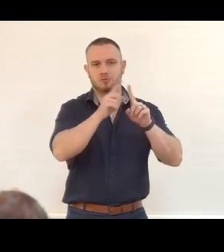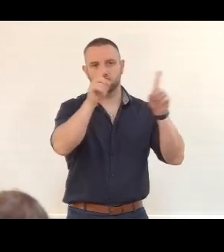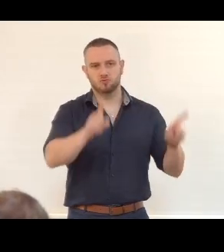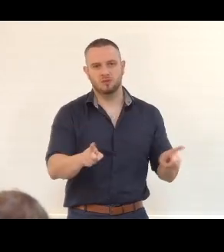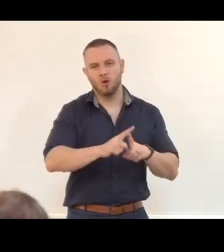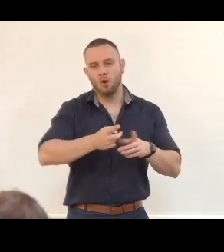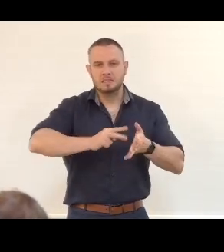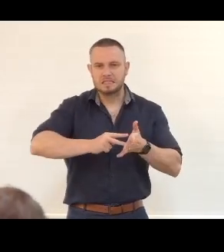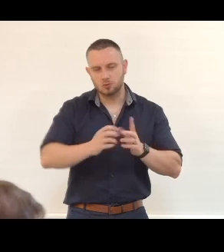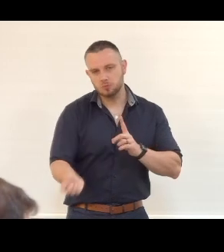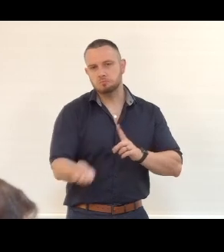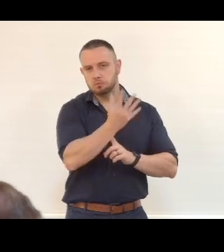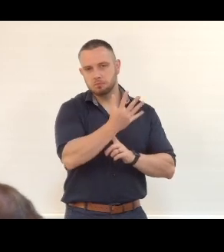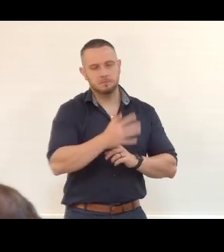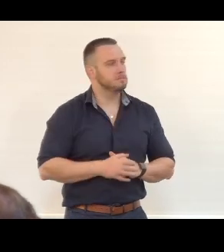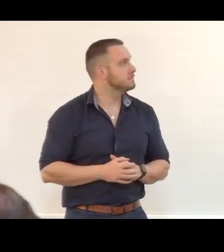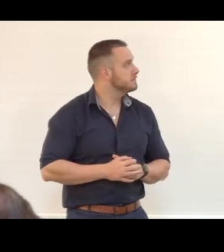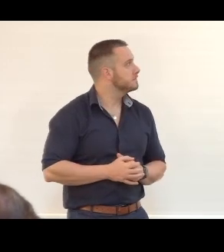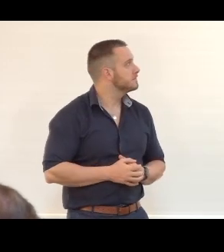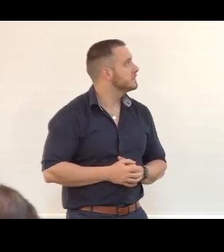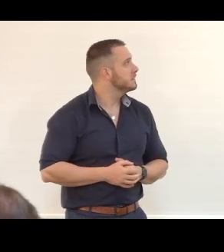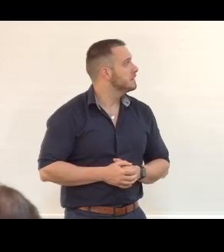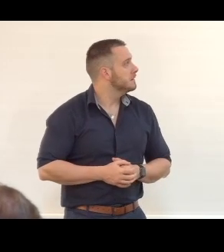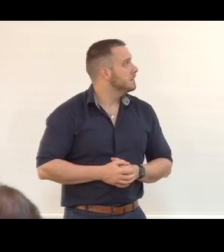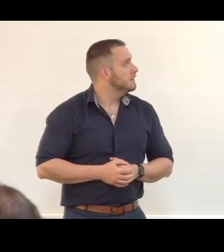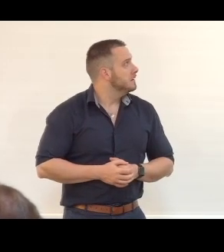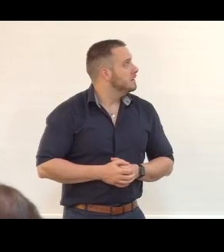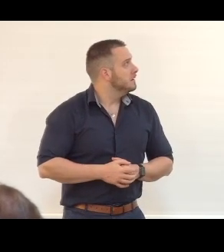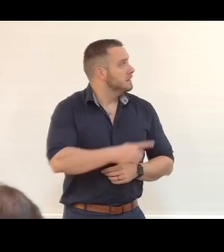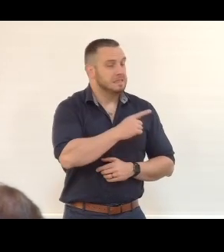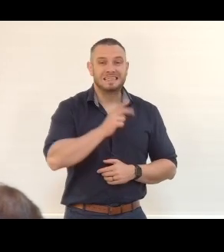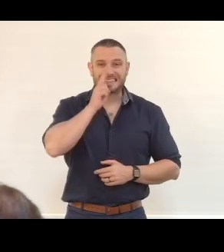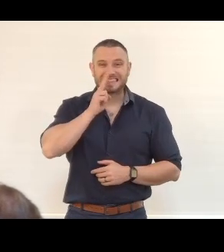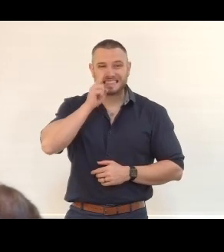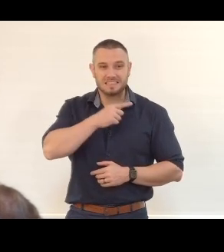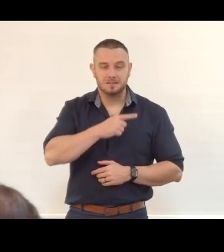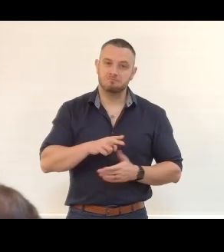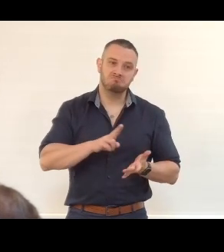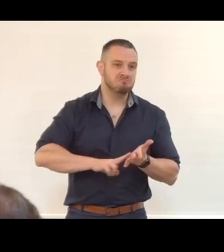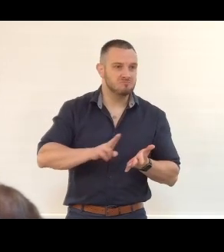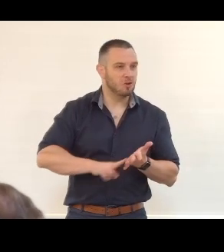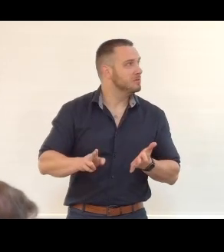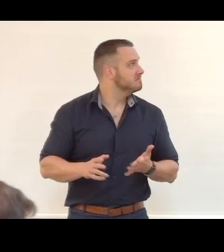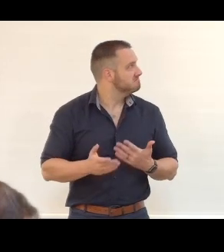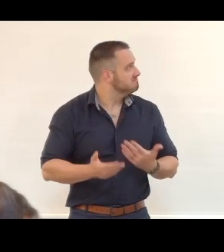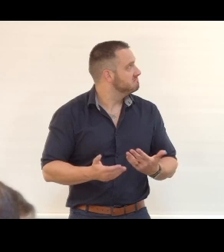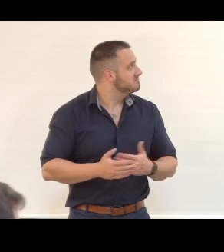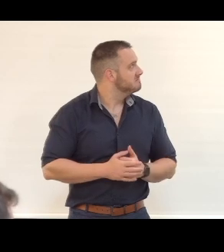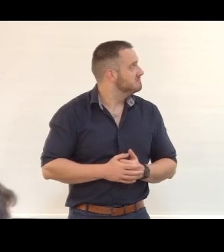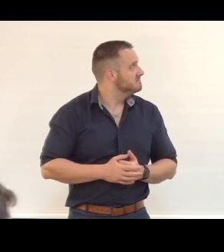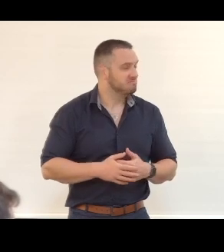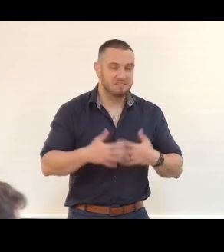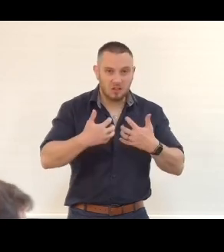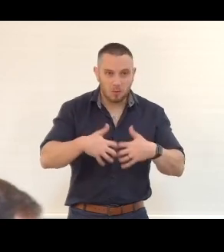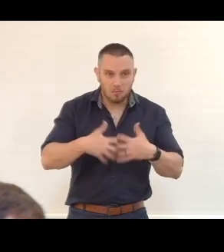the schedule is projected, stuff like that. And this is a kitchen with just very normal, earthy